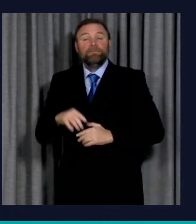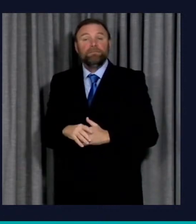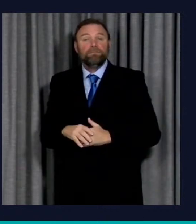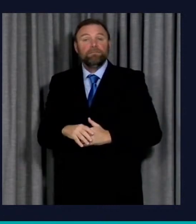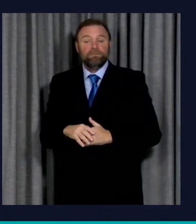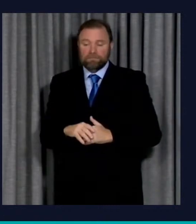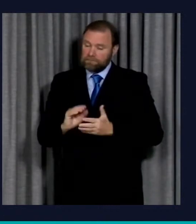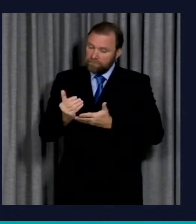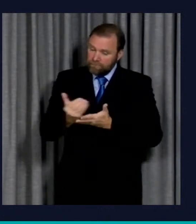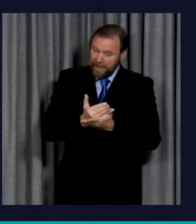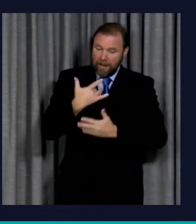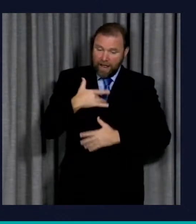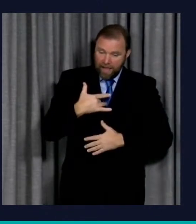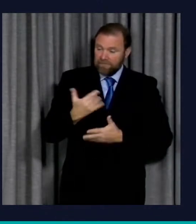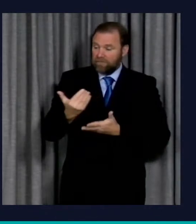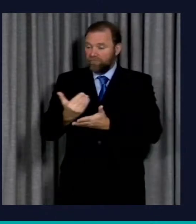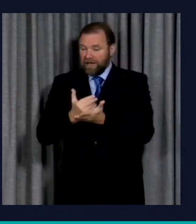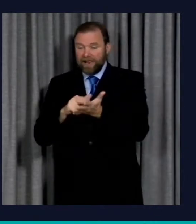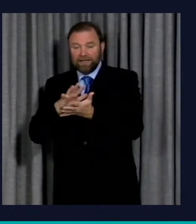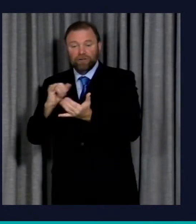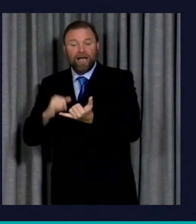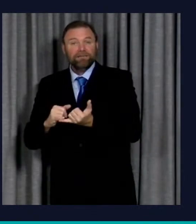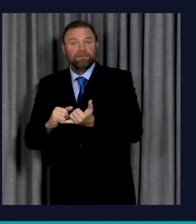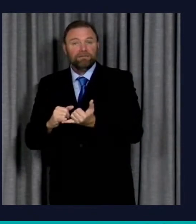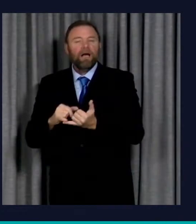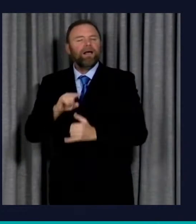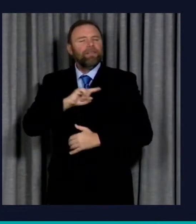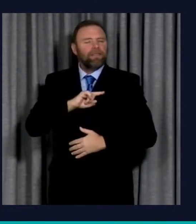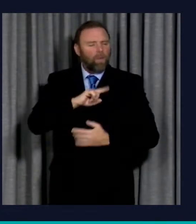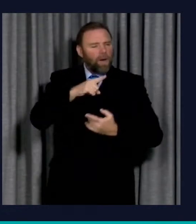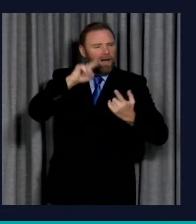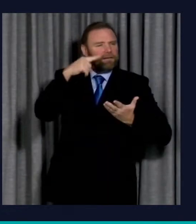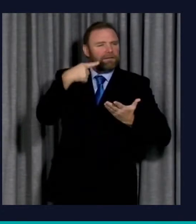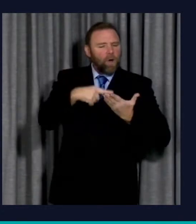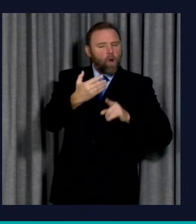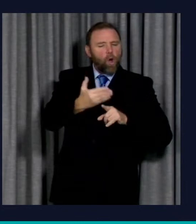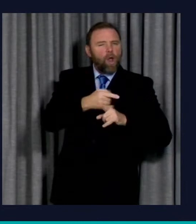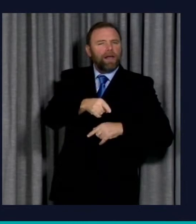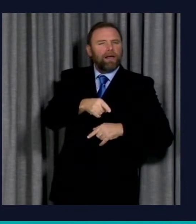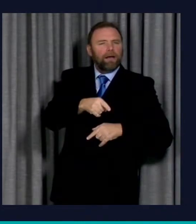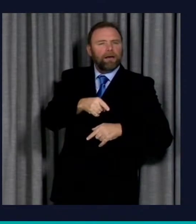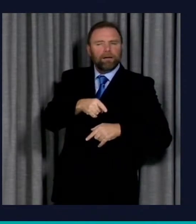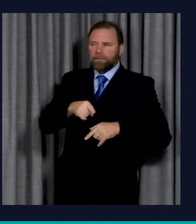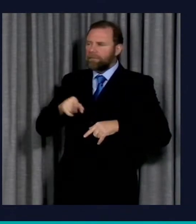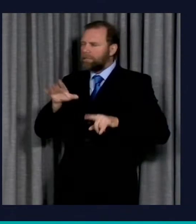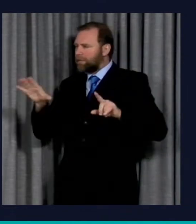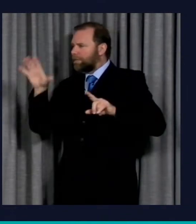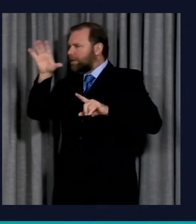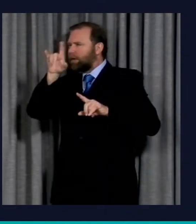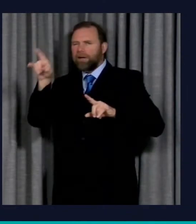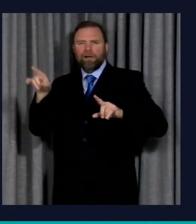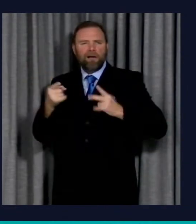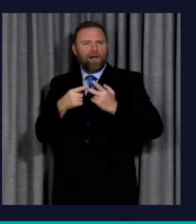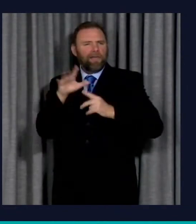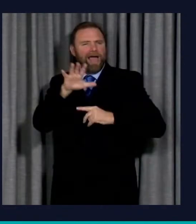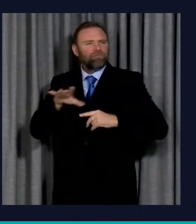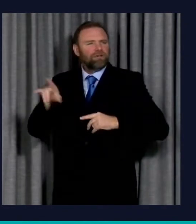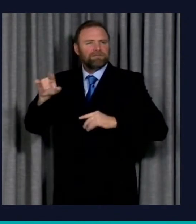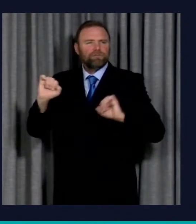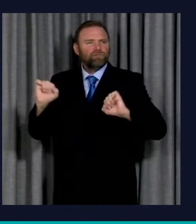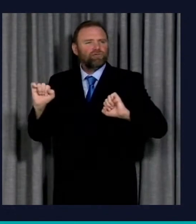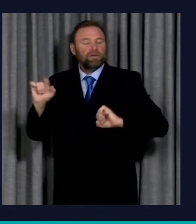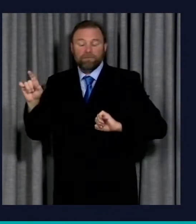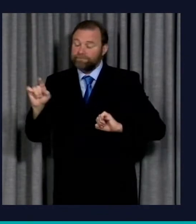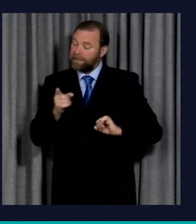NHS. That's why we've moved earlier than other parts of the United Kingdom. That's why these protections will kick